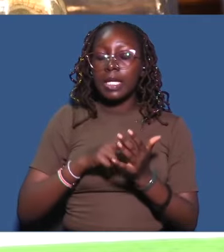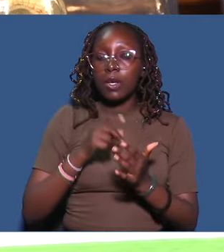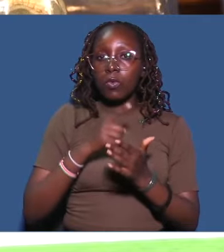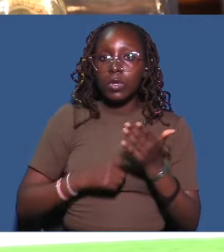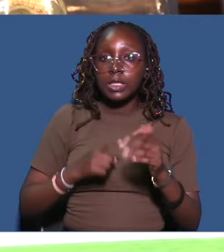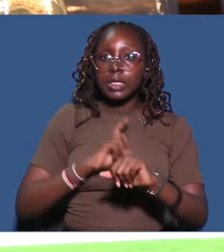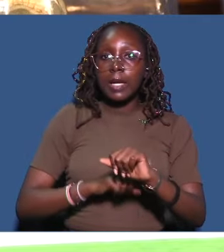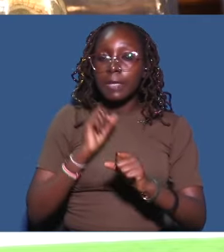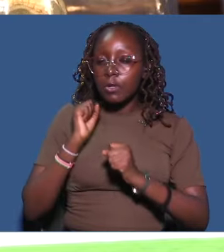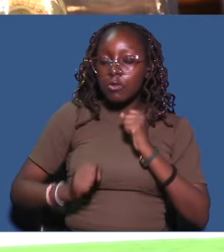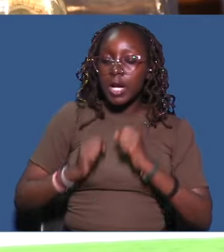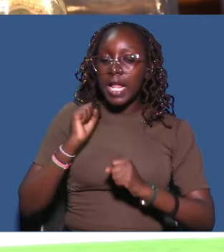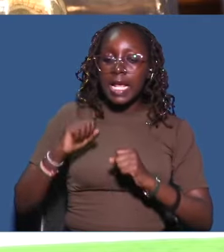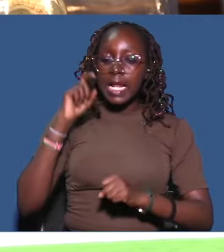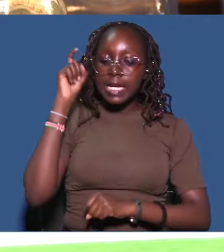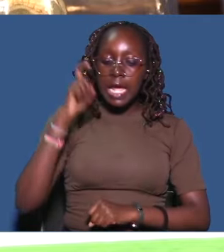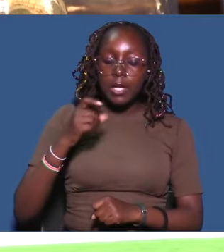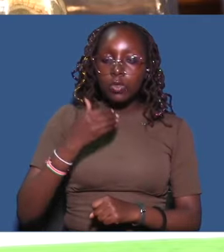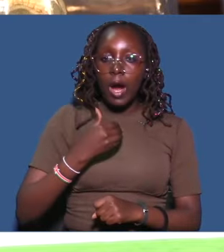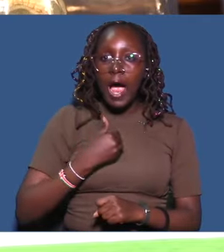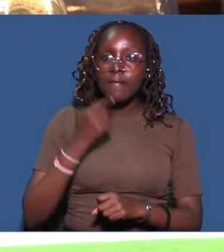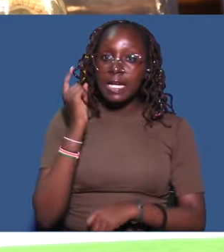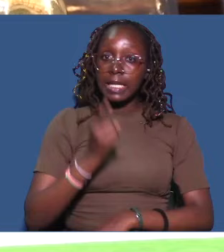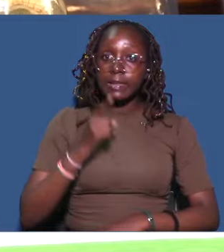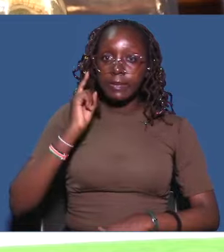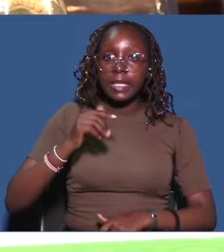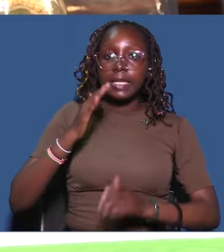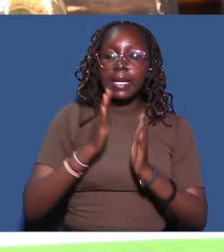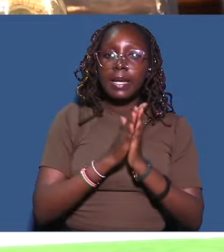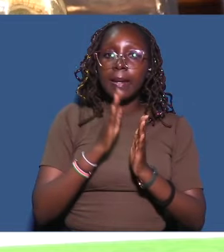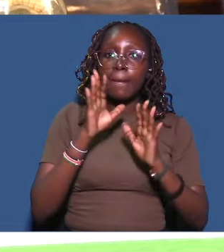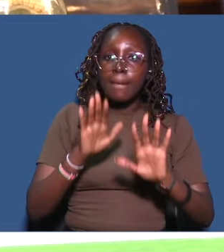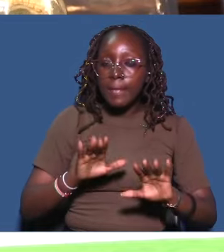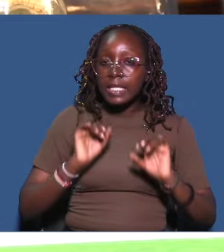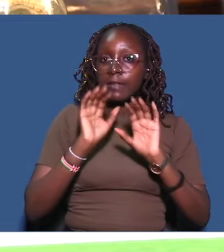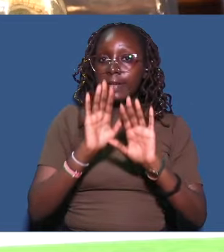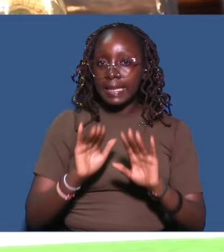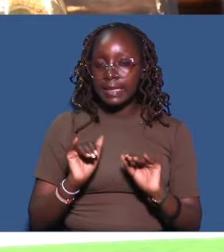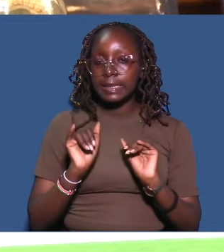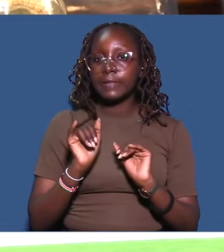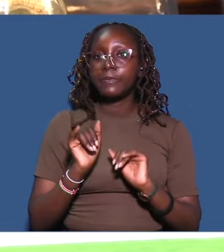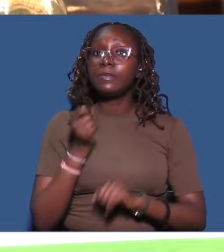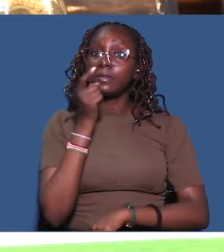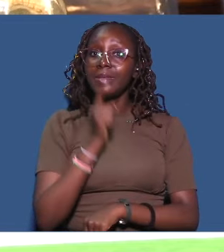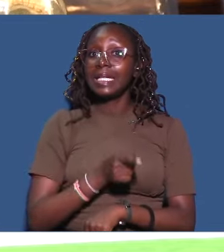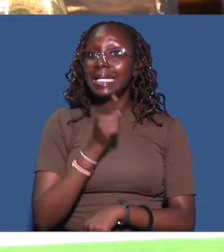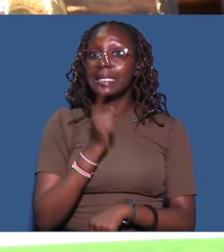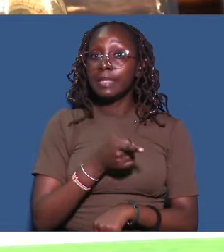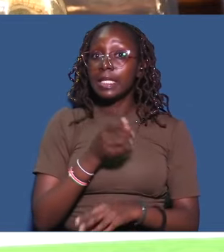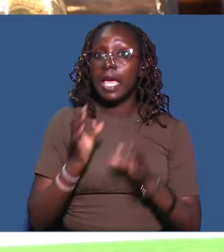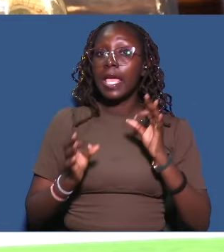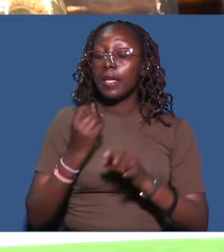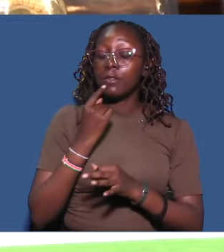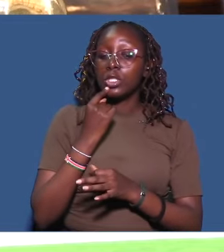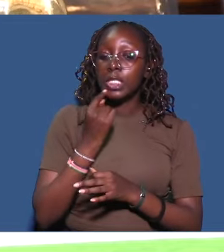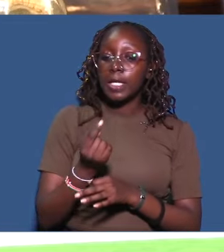and focus, essential traits for overcoming challenges in the spiritual journey. Discipline. If you have said,